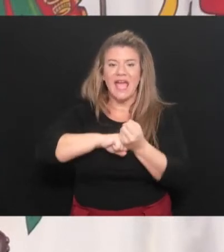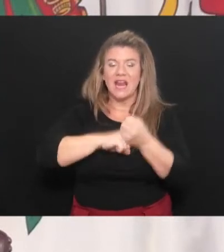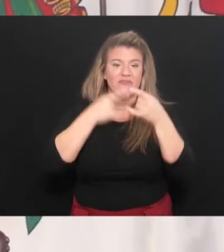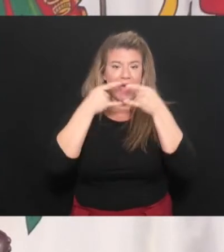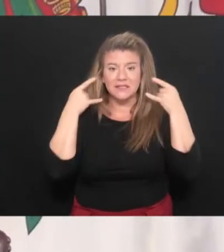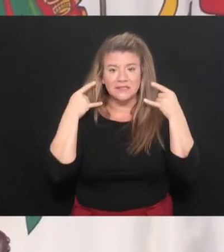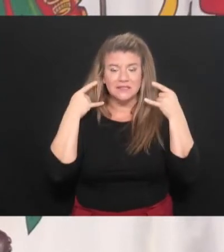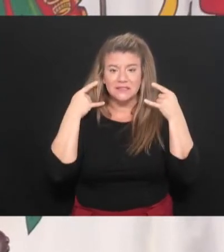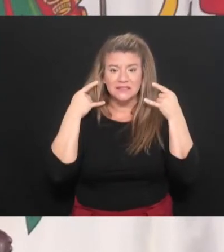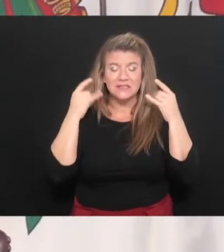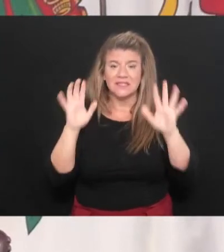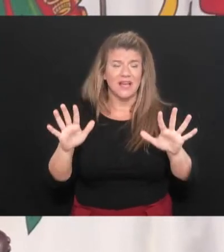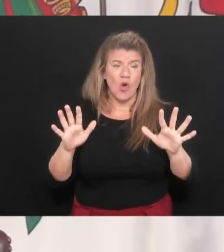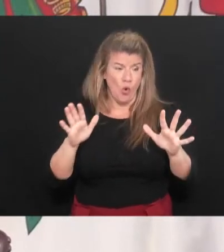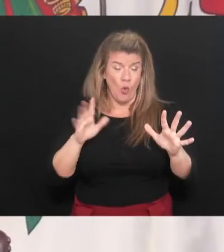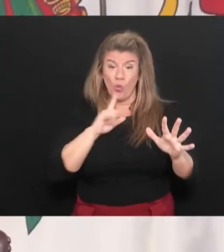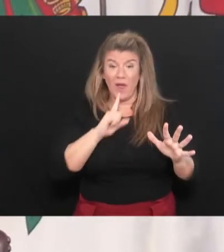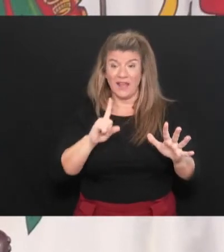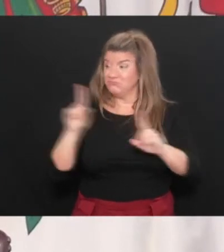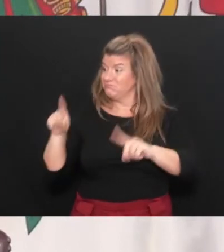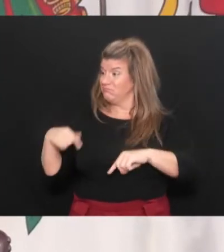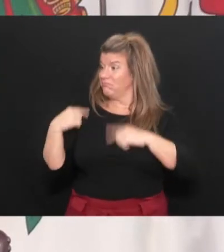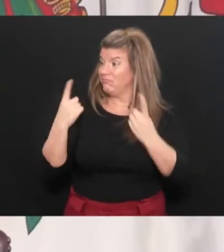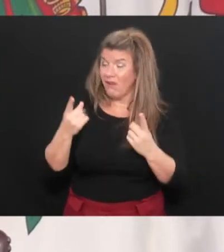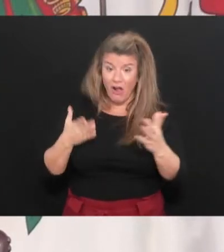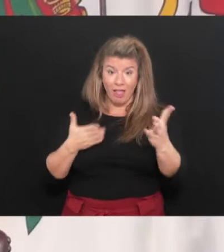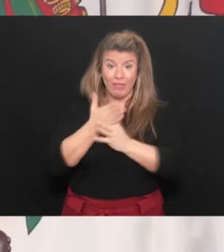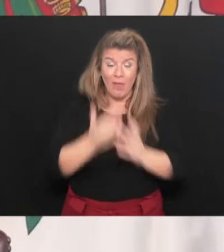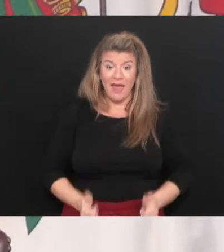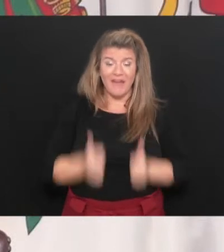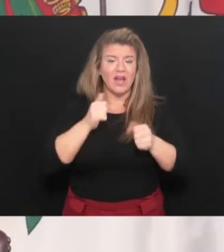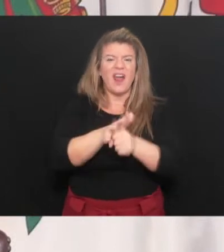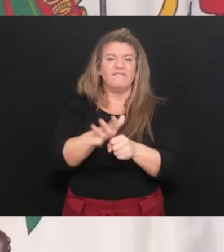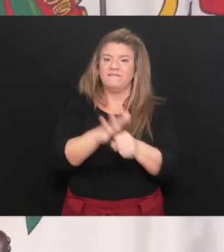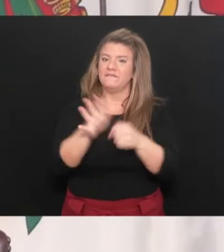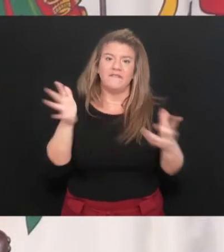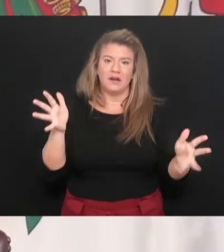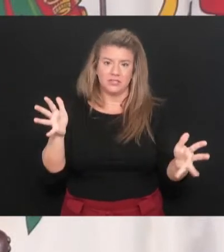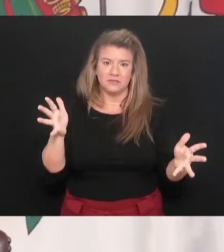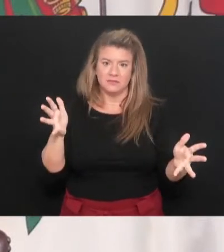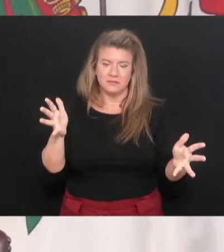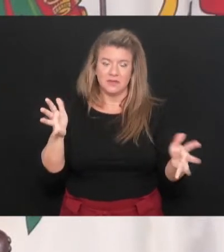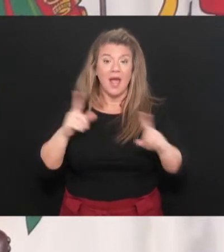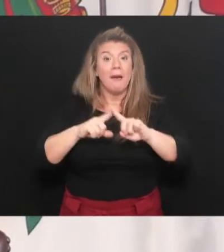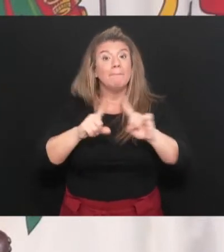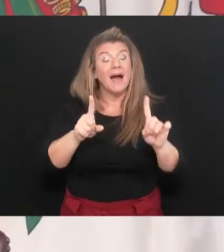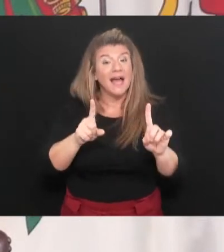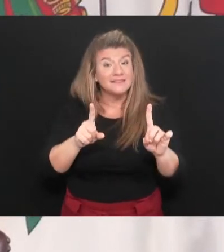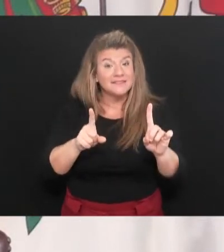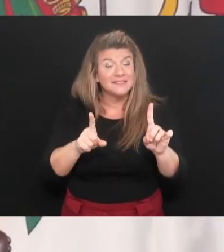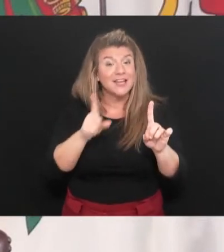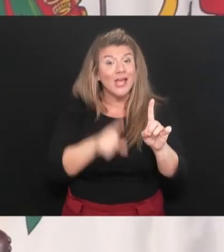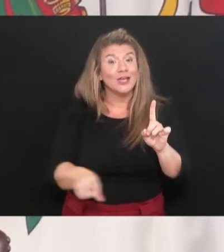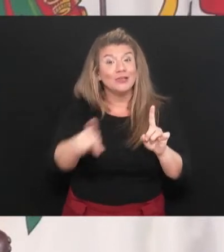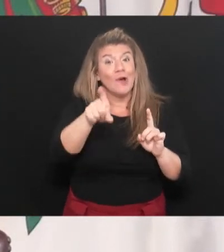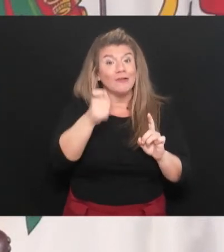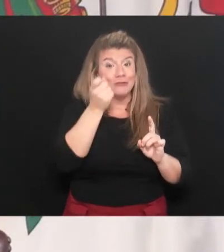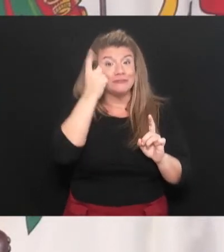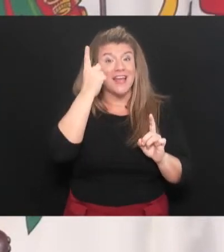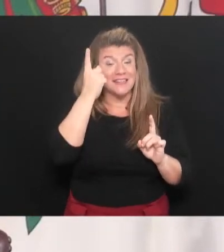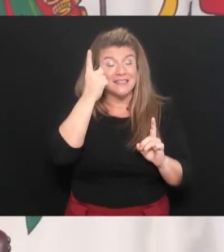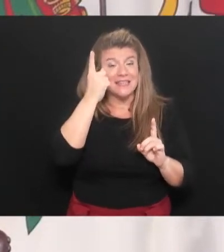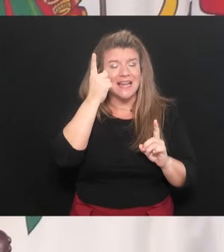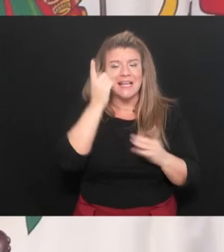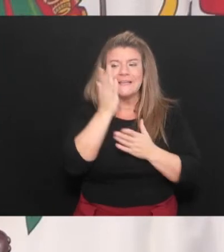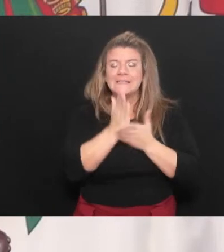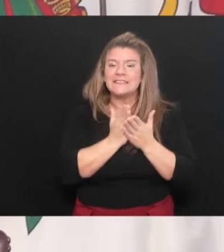masks. We've been through enough. We've really been through enough. But at the same time, we have